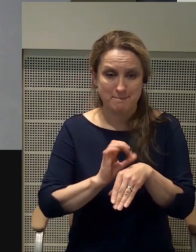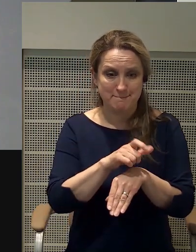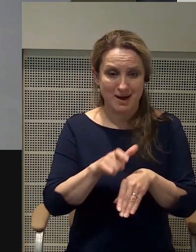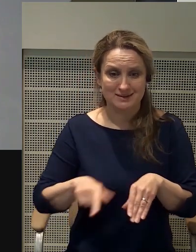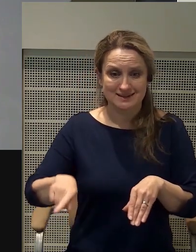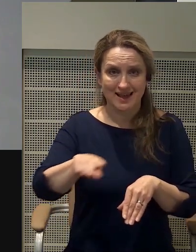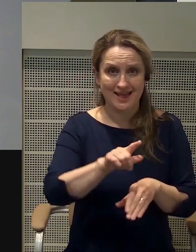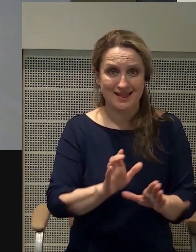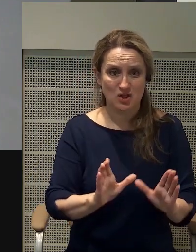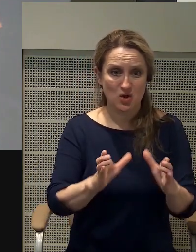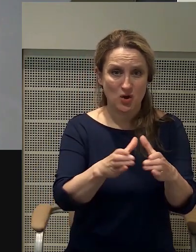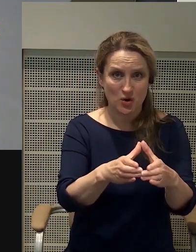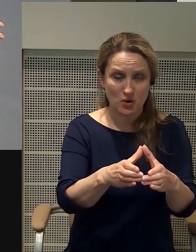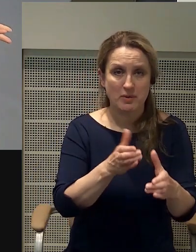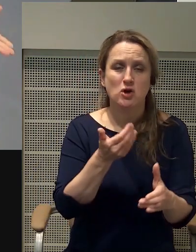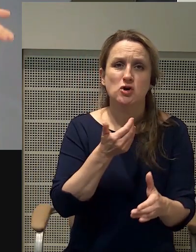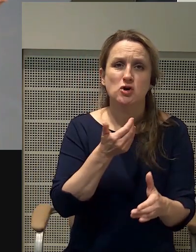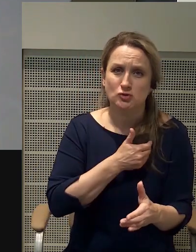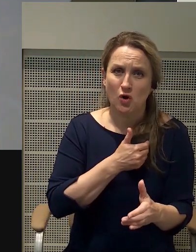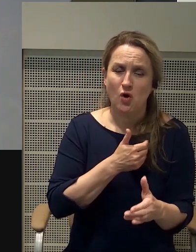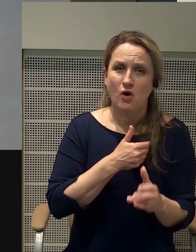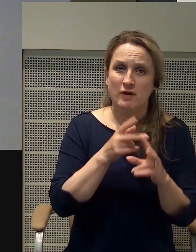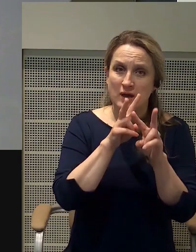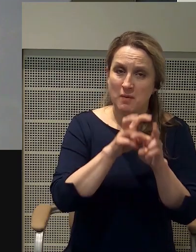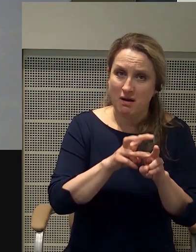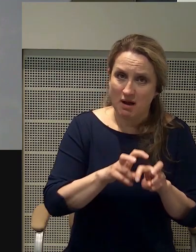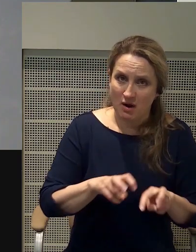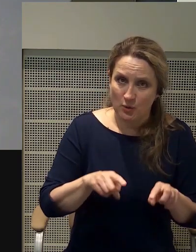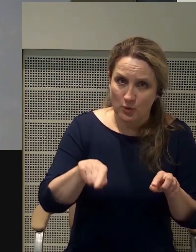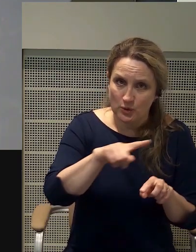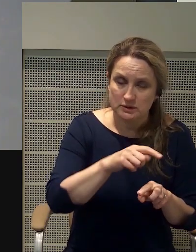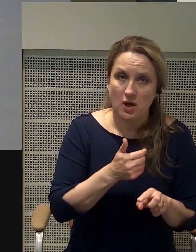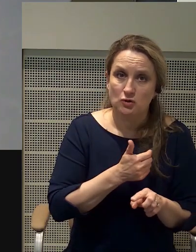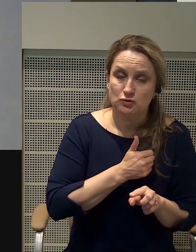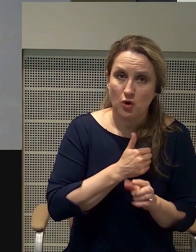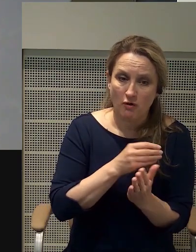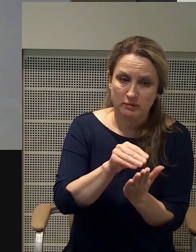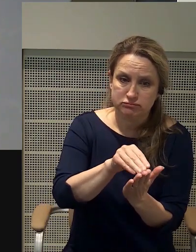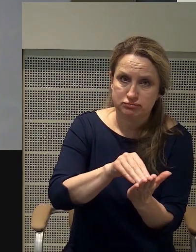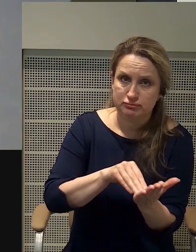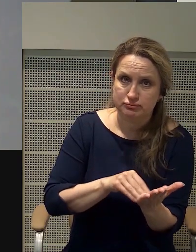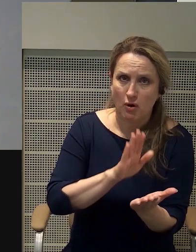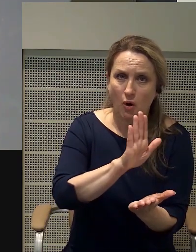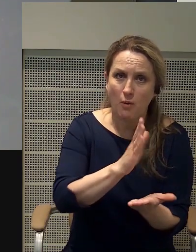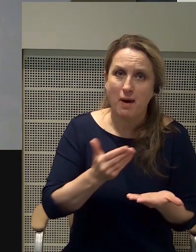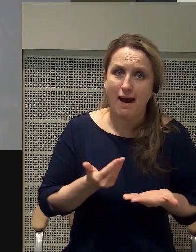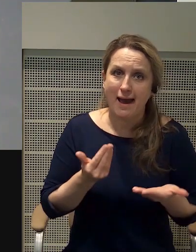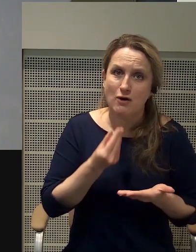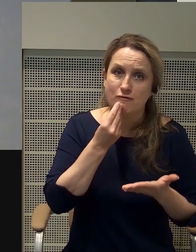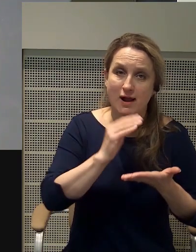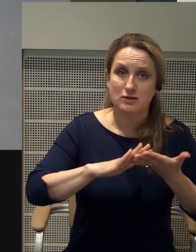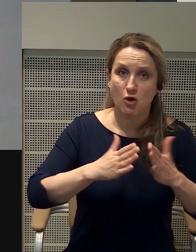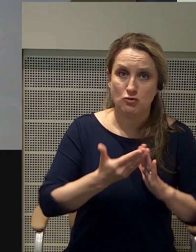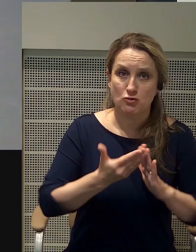registered, and you already have the group of patients, and you go to the professionals, it's for them very easy and